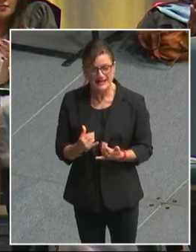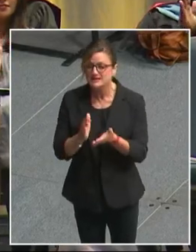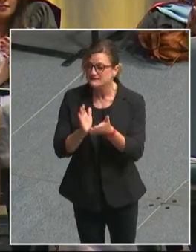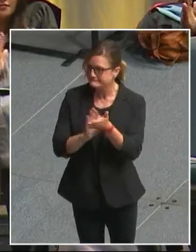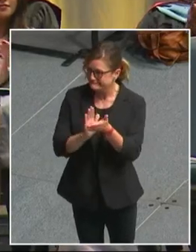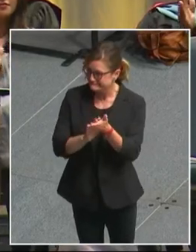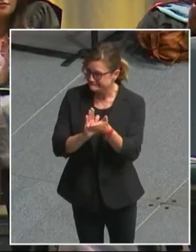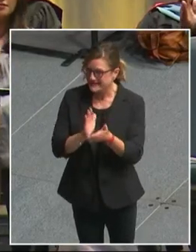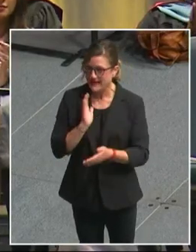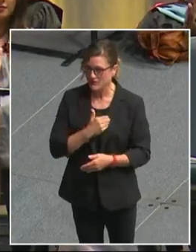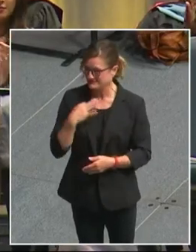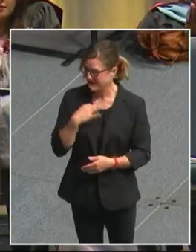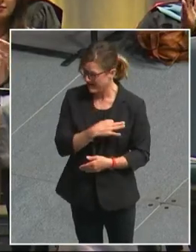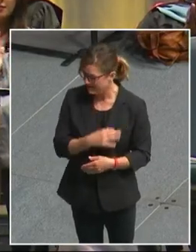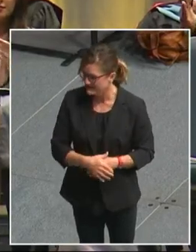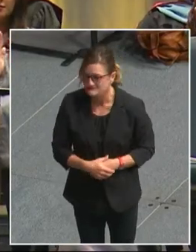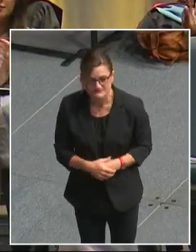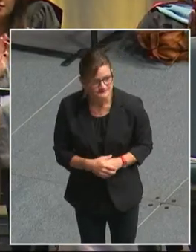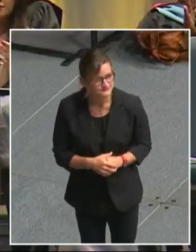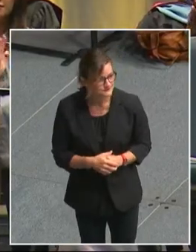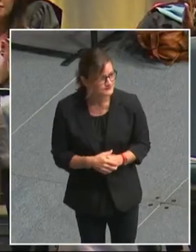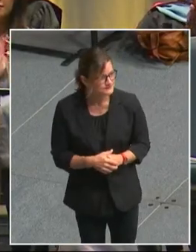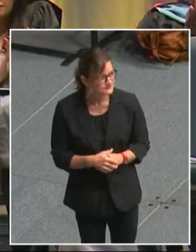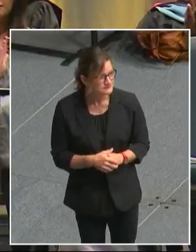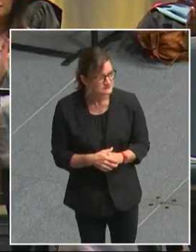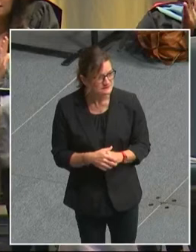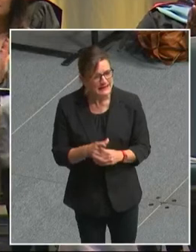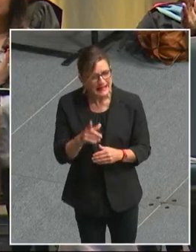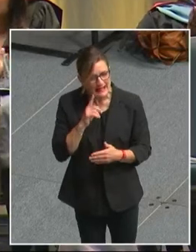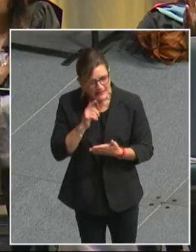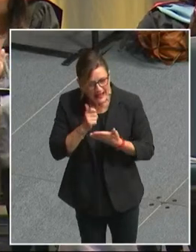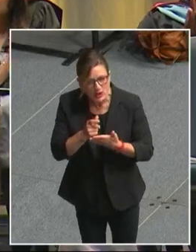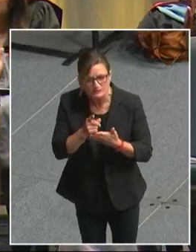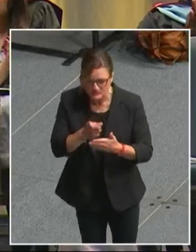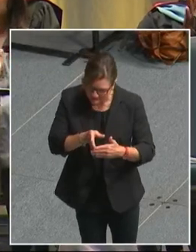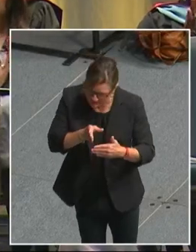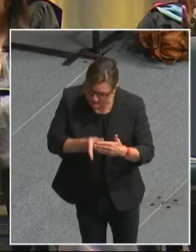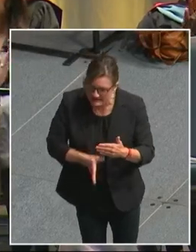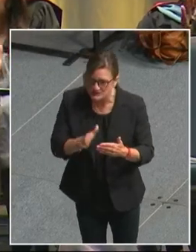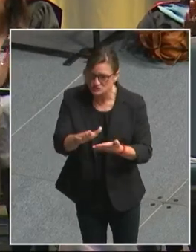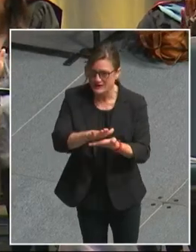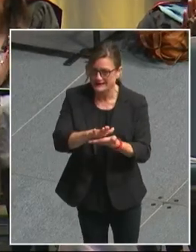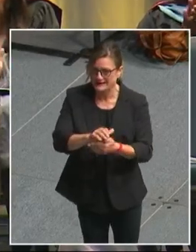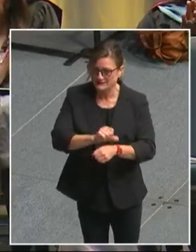and give them a little bit of thanks as you finish up your academic career with us?